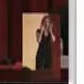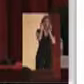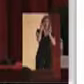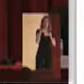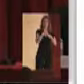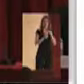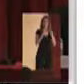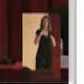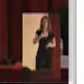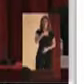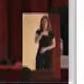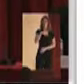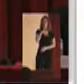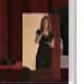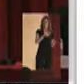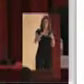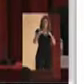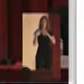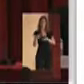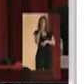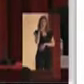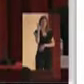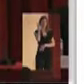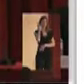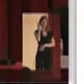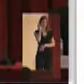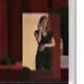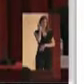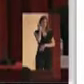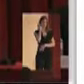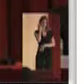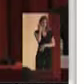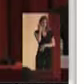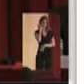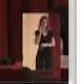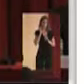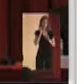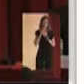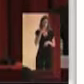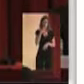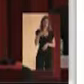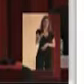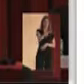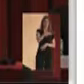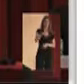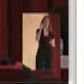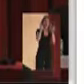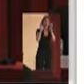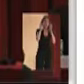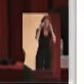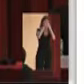catalog them as a psychoacoustic system, how the cranium receives the sounds, how